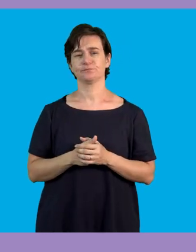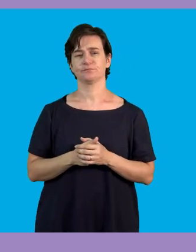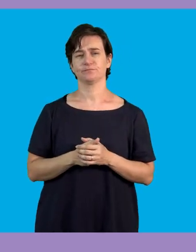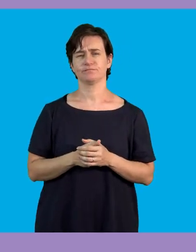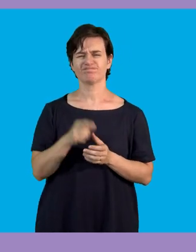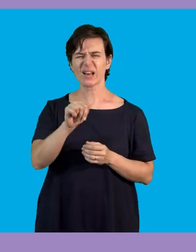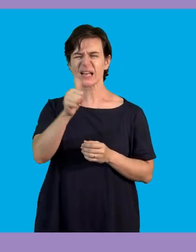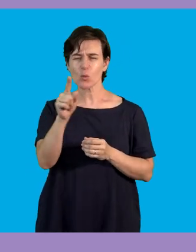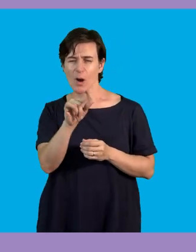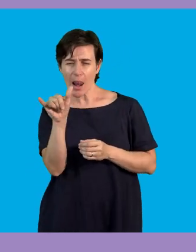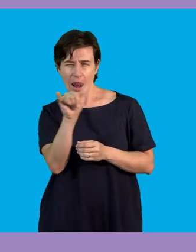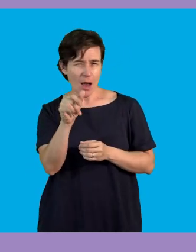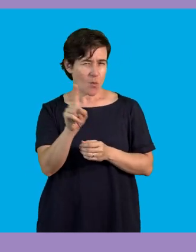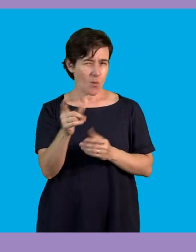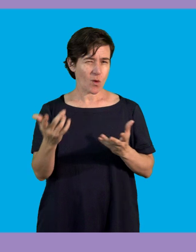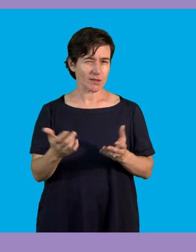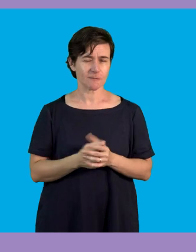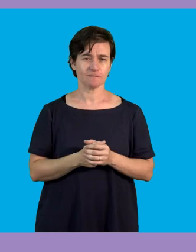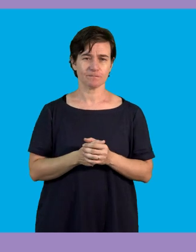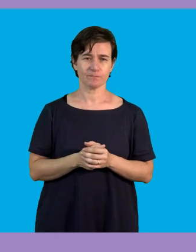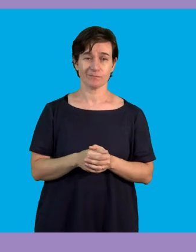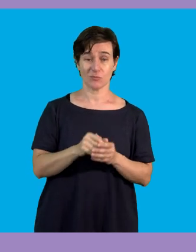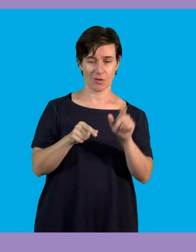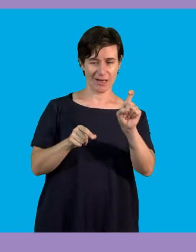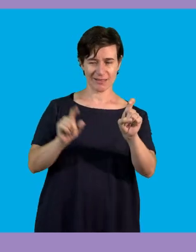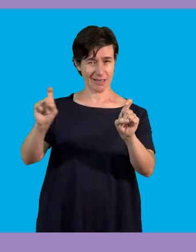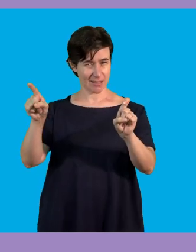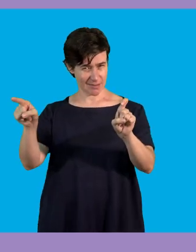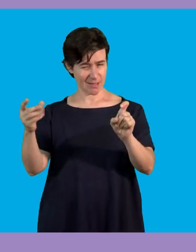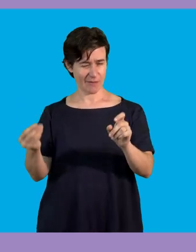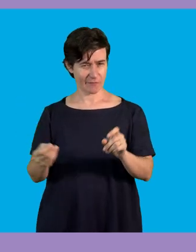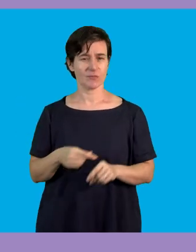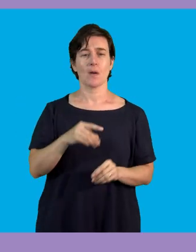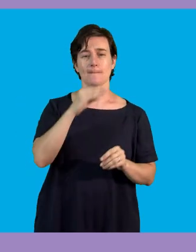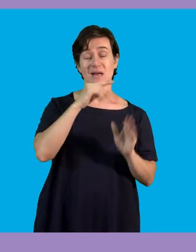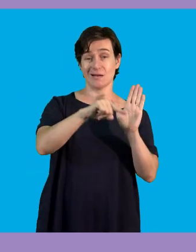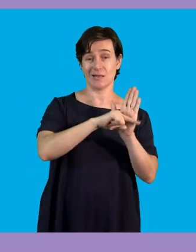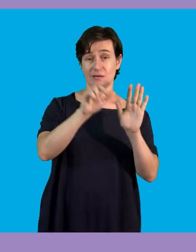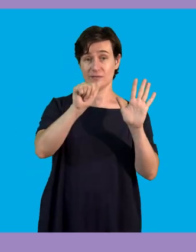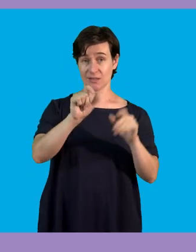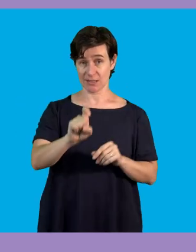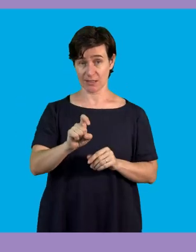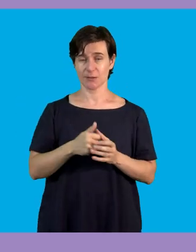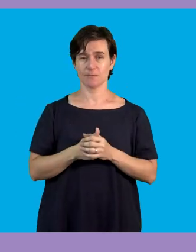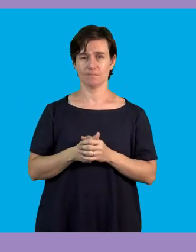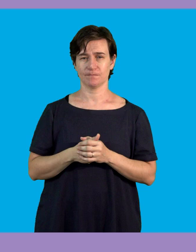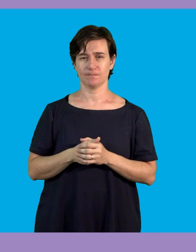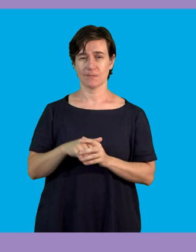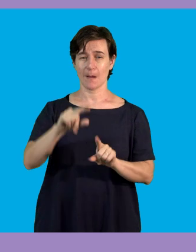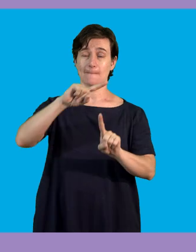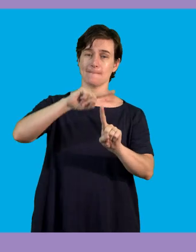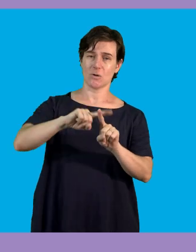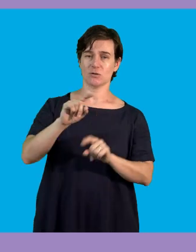4xy. We look at the next set, which is x and x, so it would be negative 6x